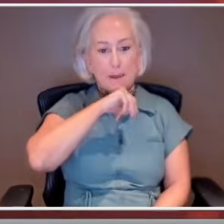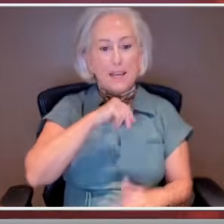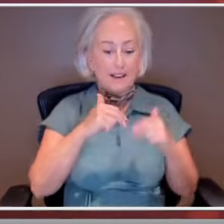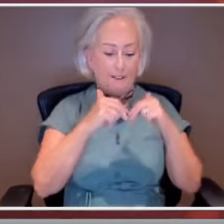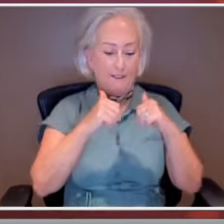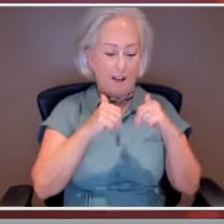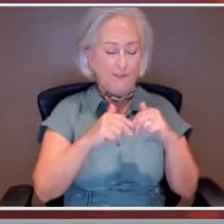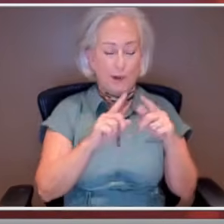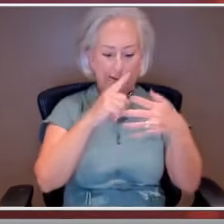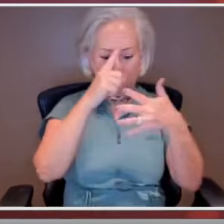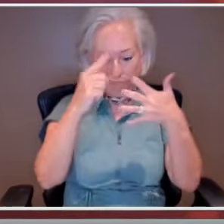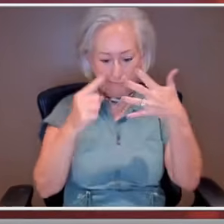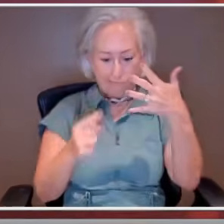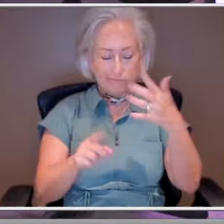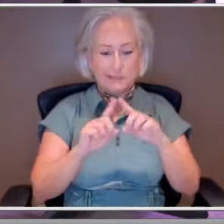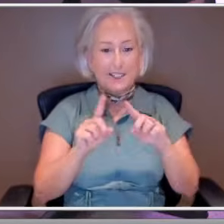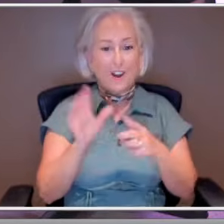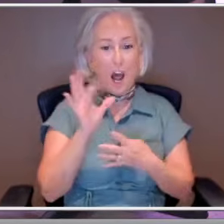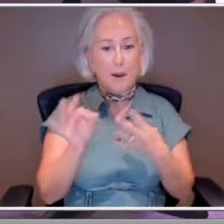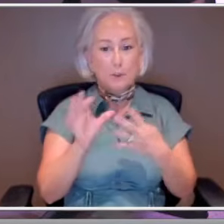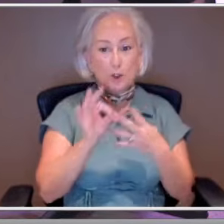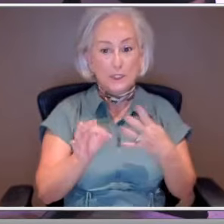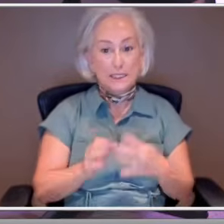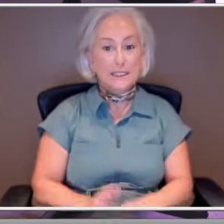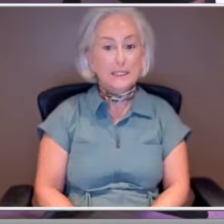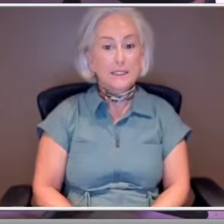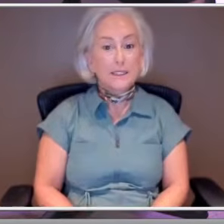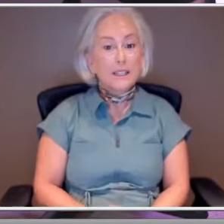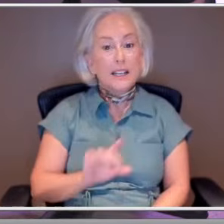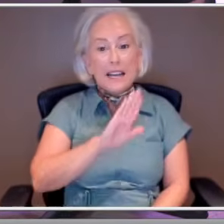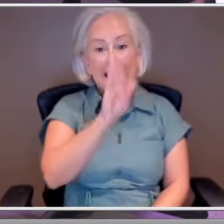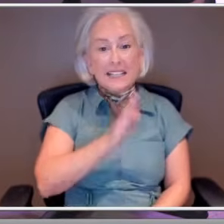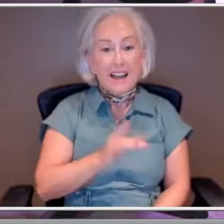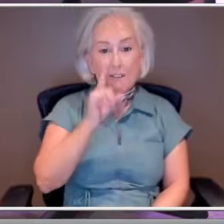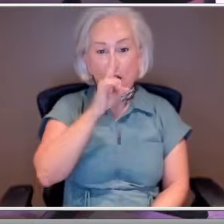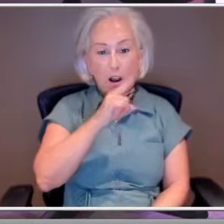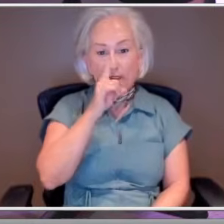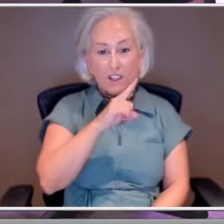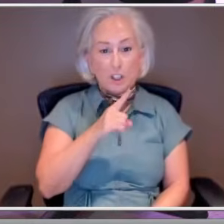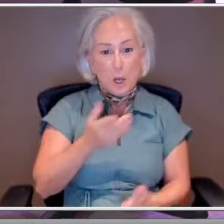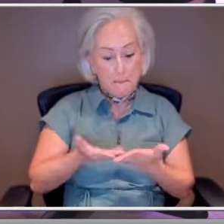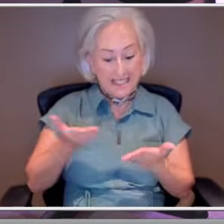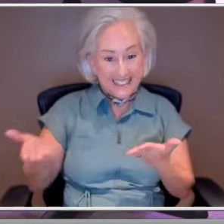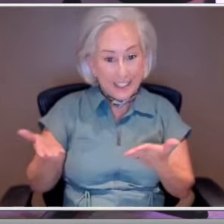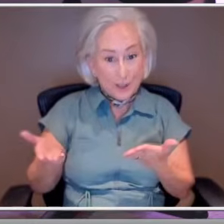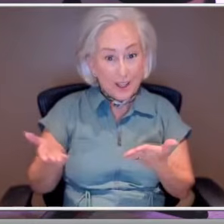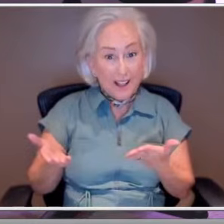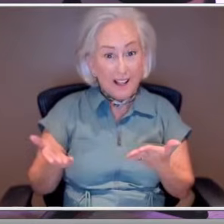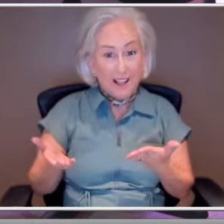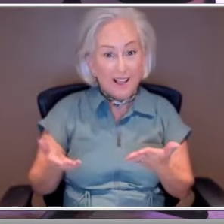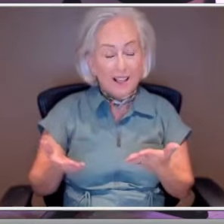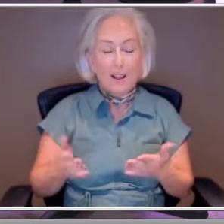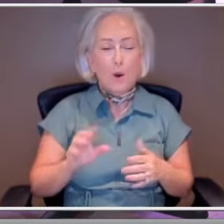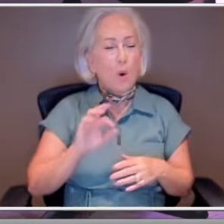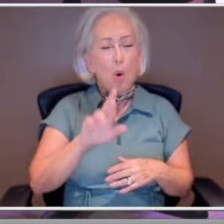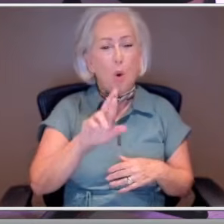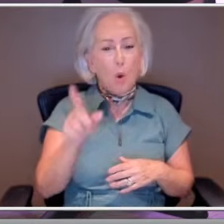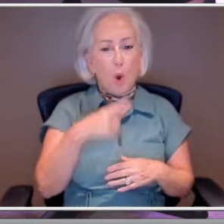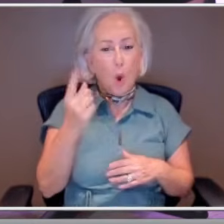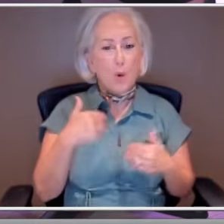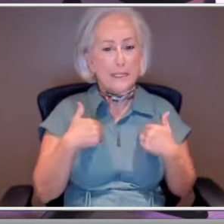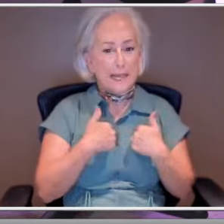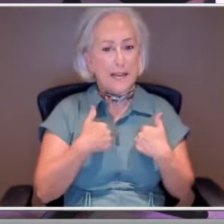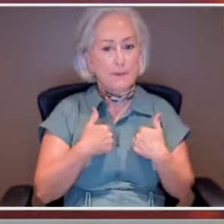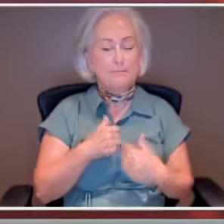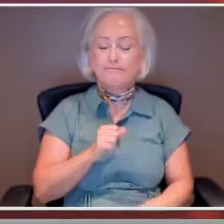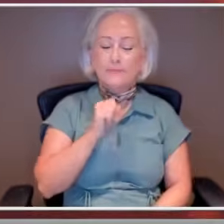different options. Is it ever an artificial material? Or is it usually an animal? Not with the transcatheter Got valves. it.